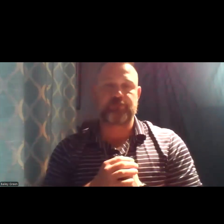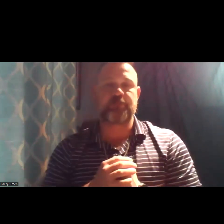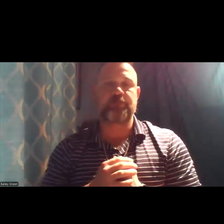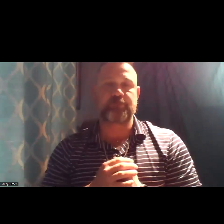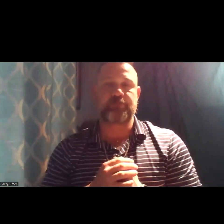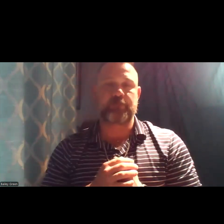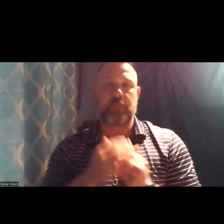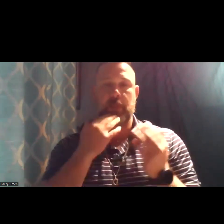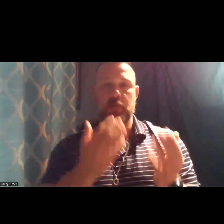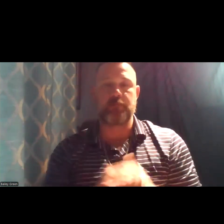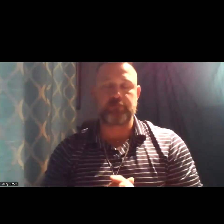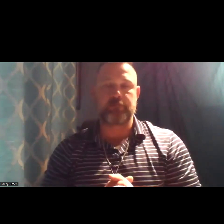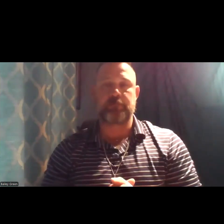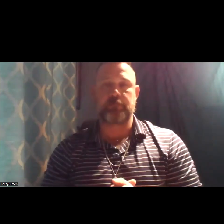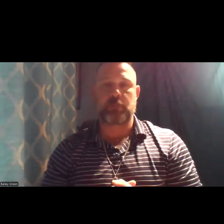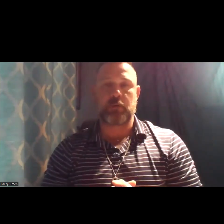So thank you.